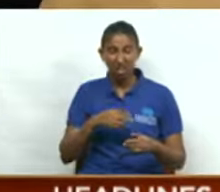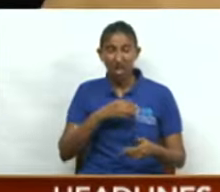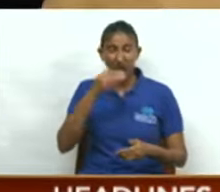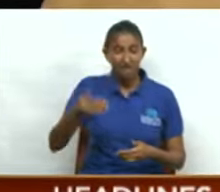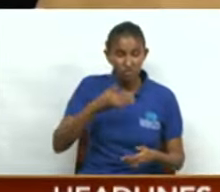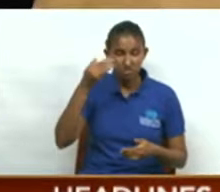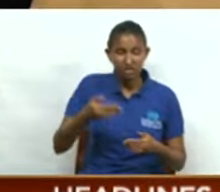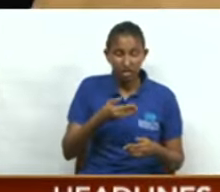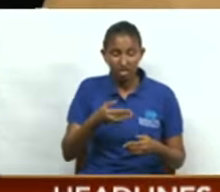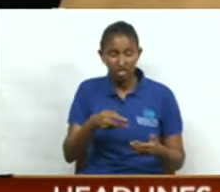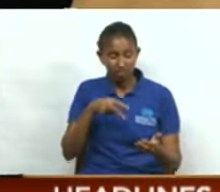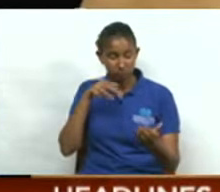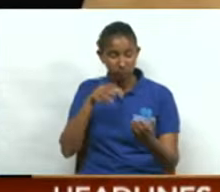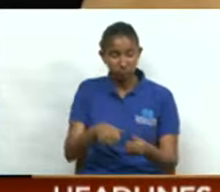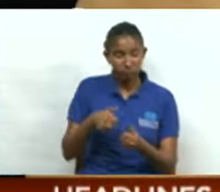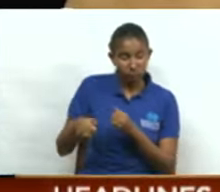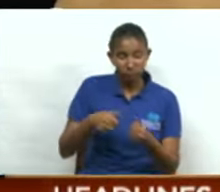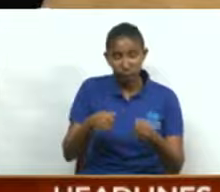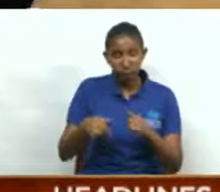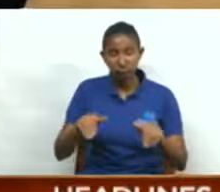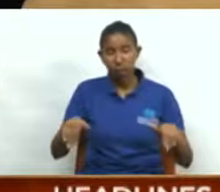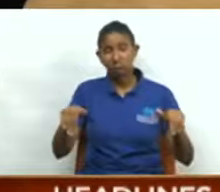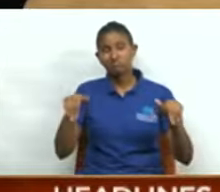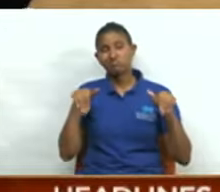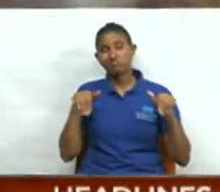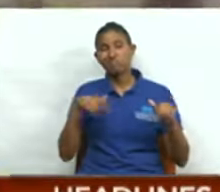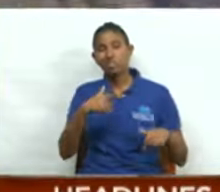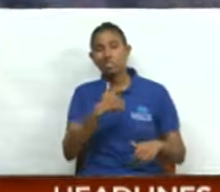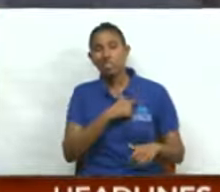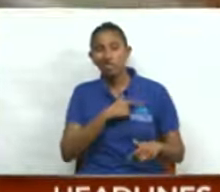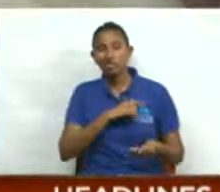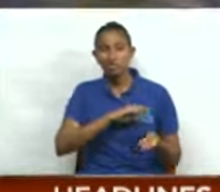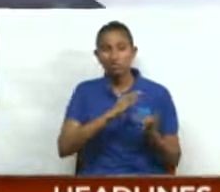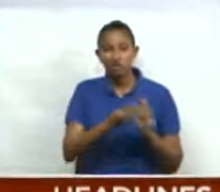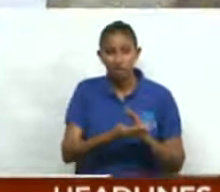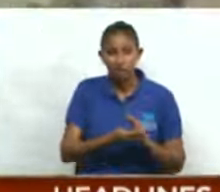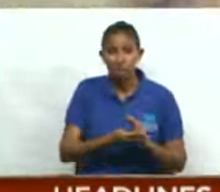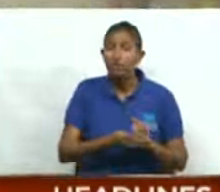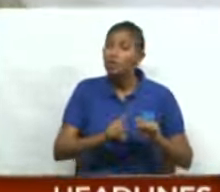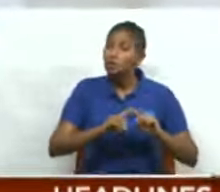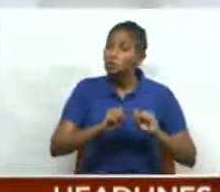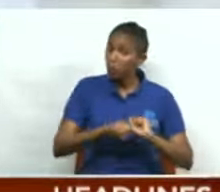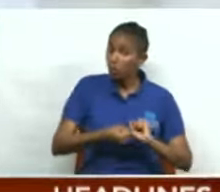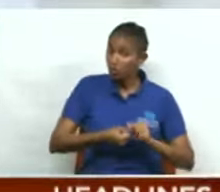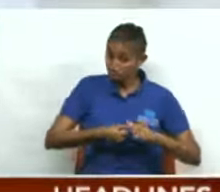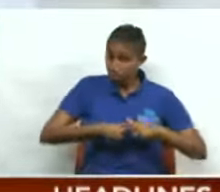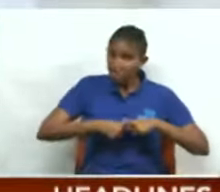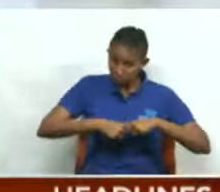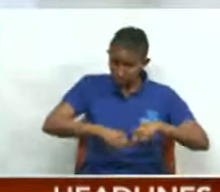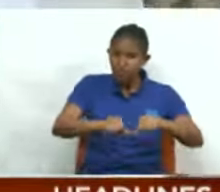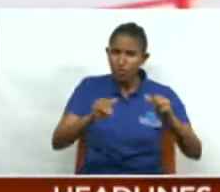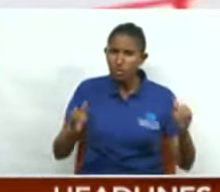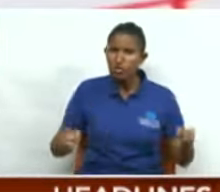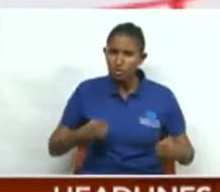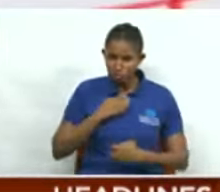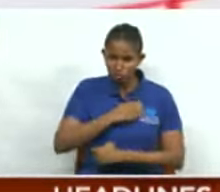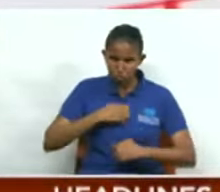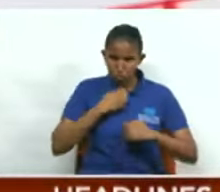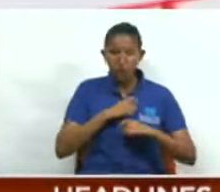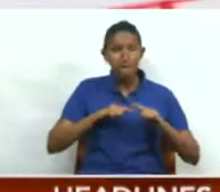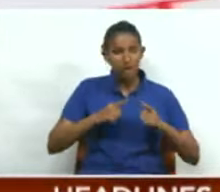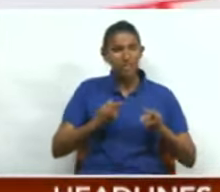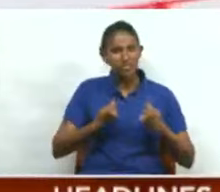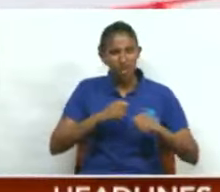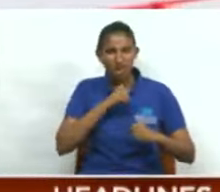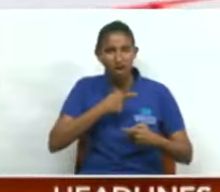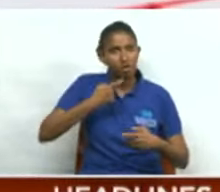just be mindful as you continue enjoying mobile games. Remember to avoid letting it get out of hand as you keep stress at bay.